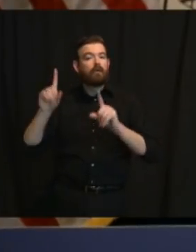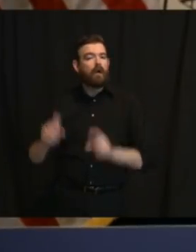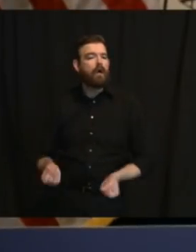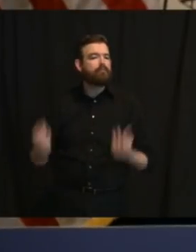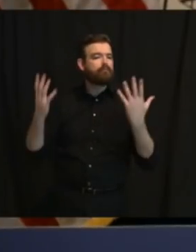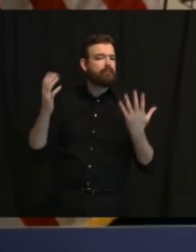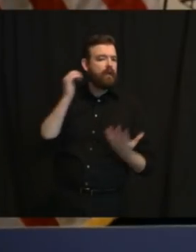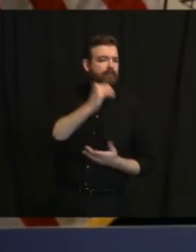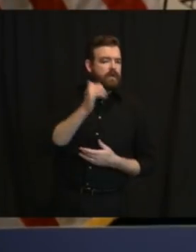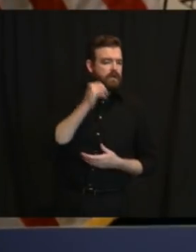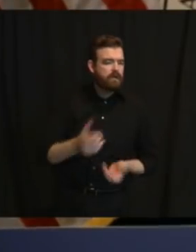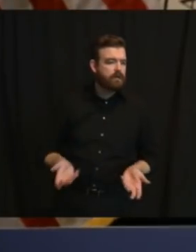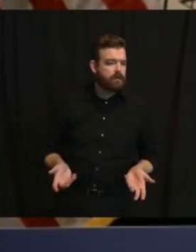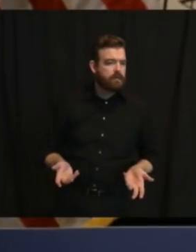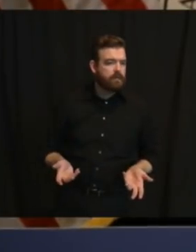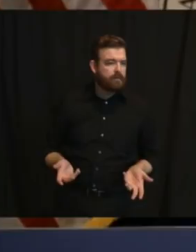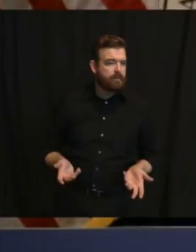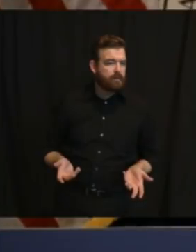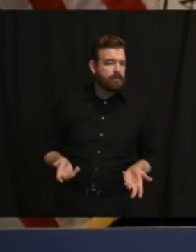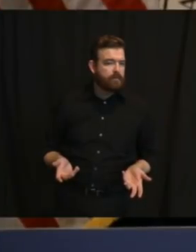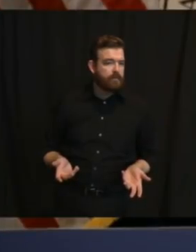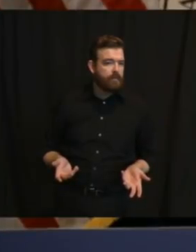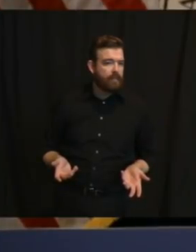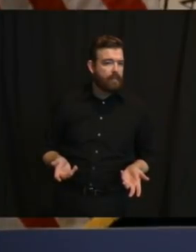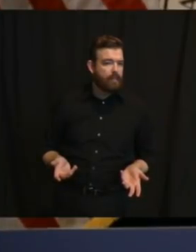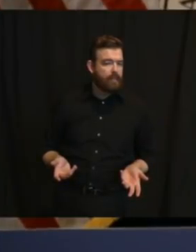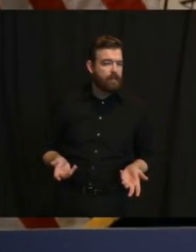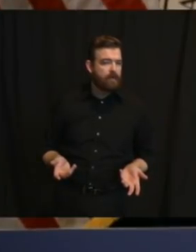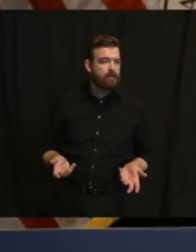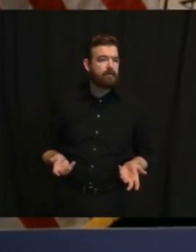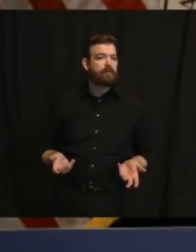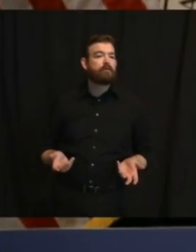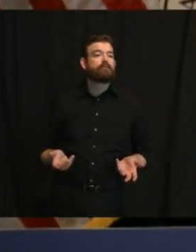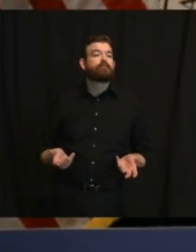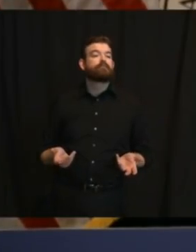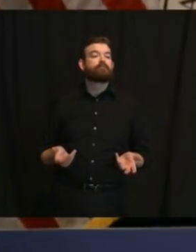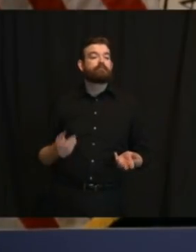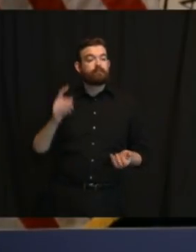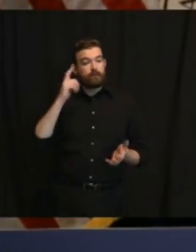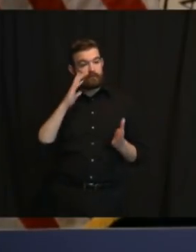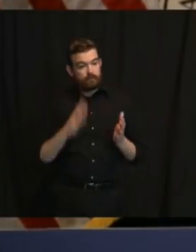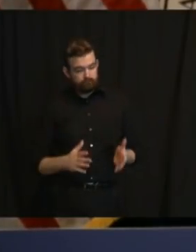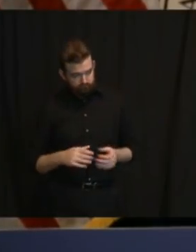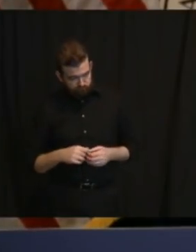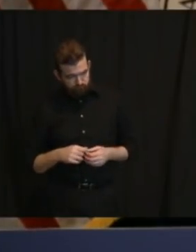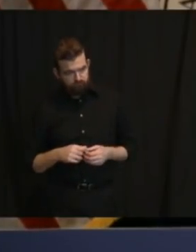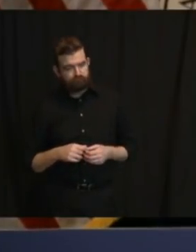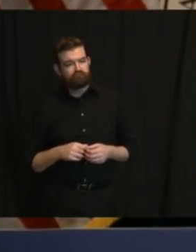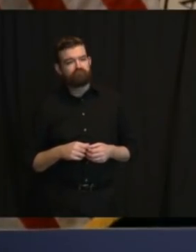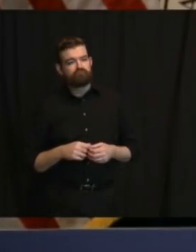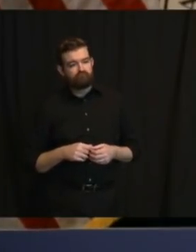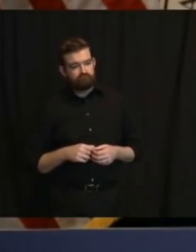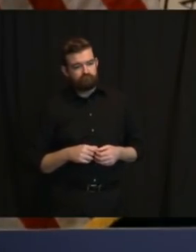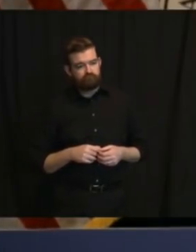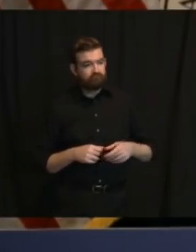can tackle the testing question. Matt, constitutional question before the House from John Reitmeyer.